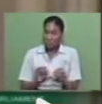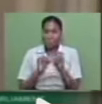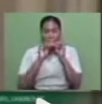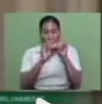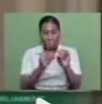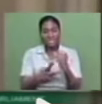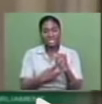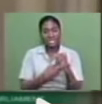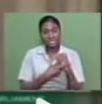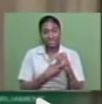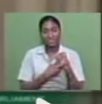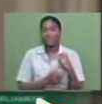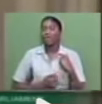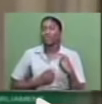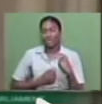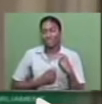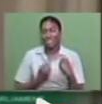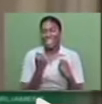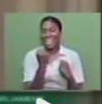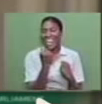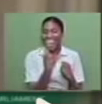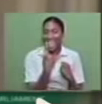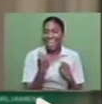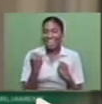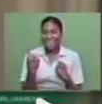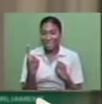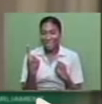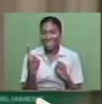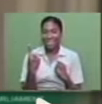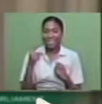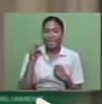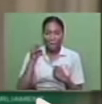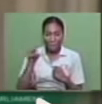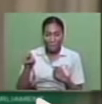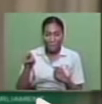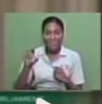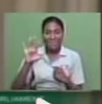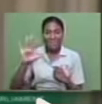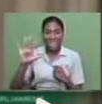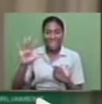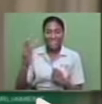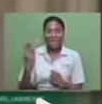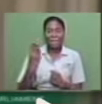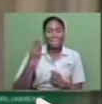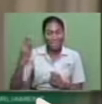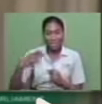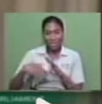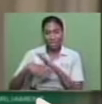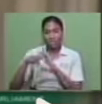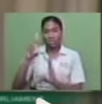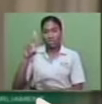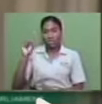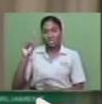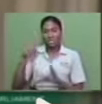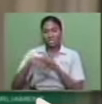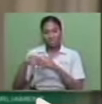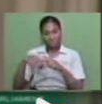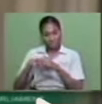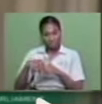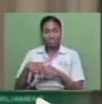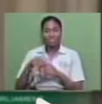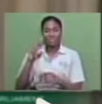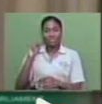11.5 billion. From 9 billion US to 11.5 billion US dollars in 2014. The